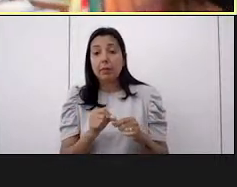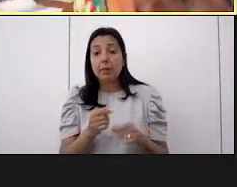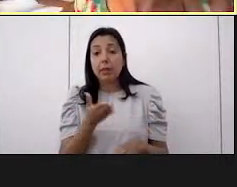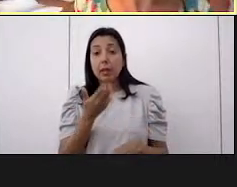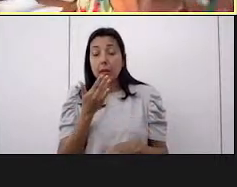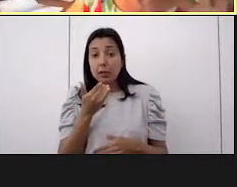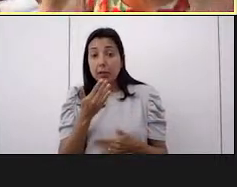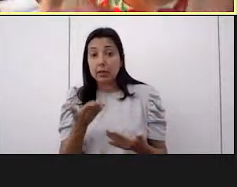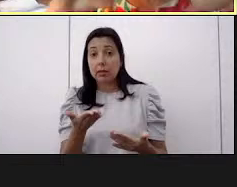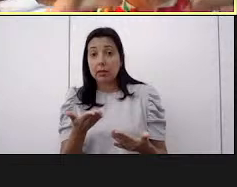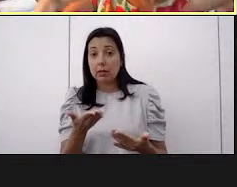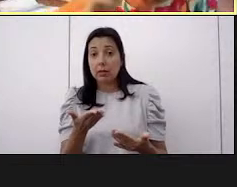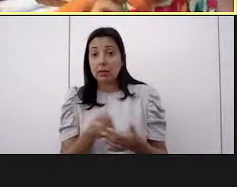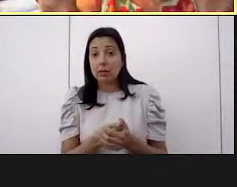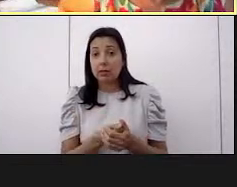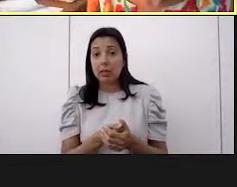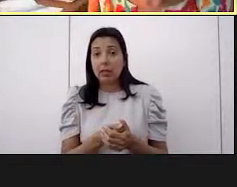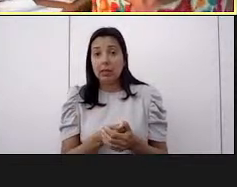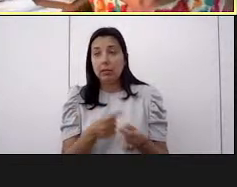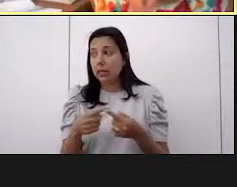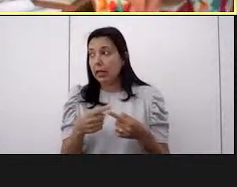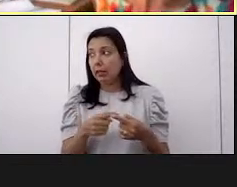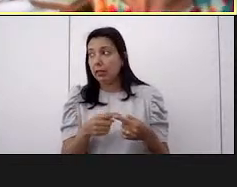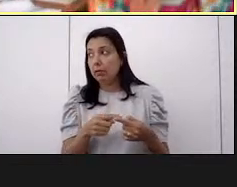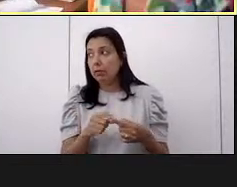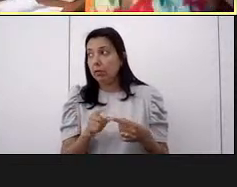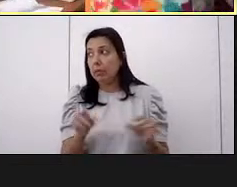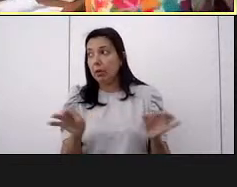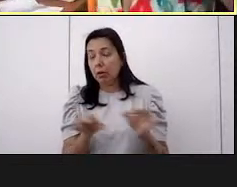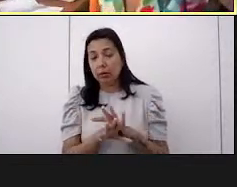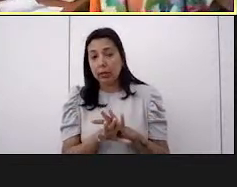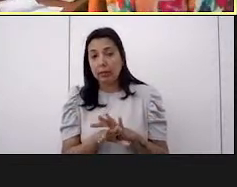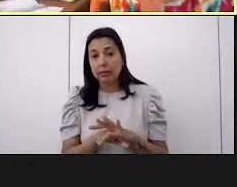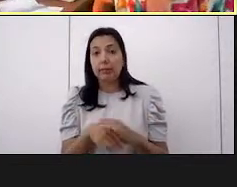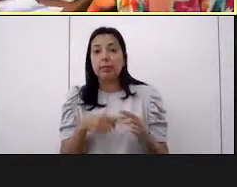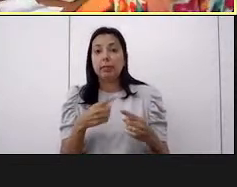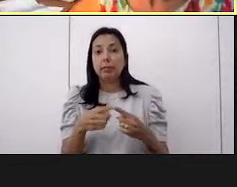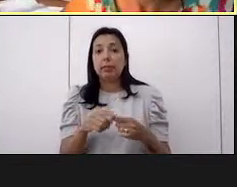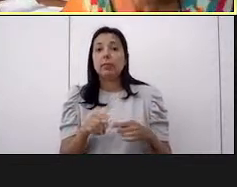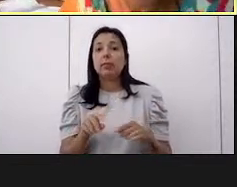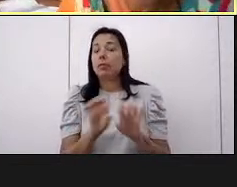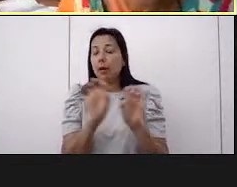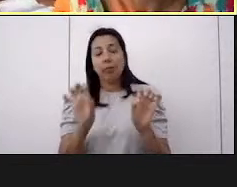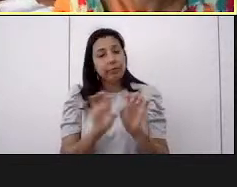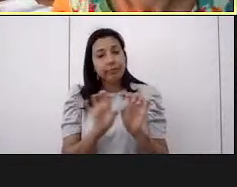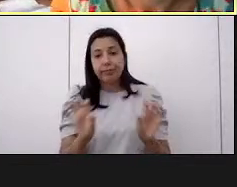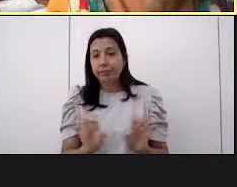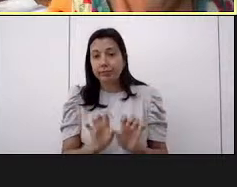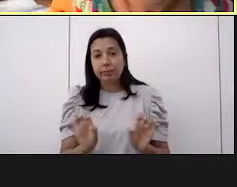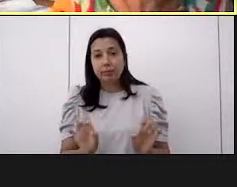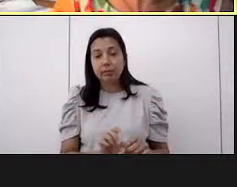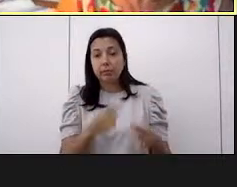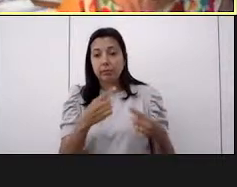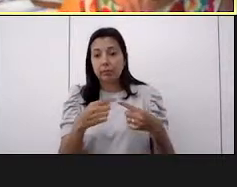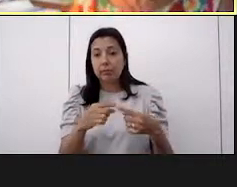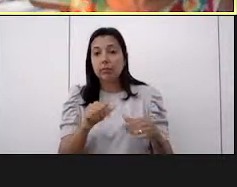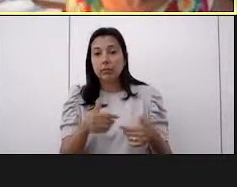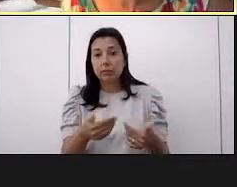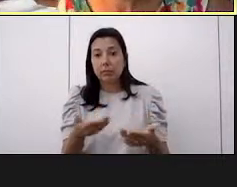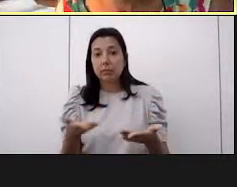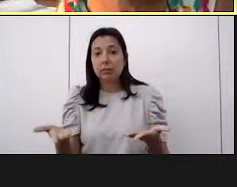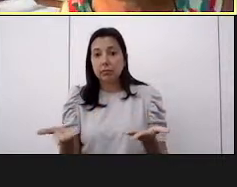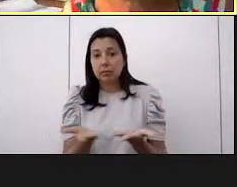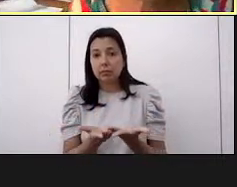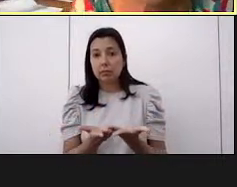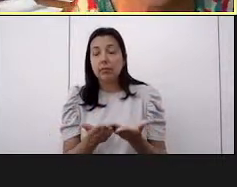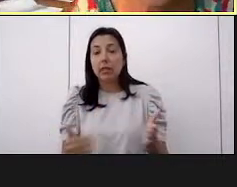the structures, let's say, of how the debate on agri-food takes place at the global